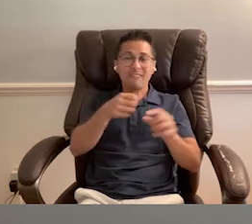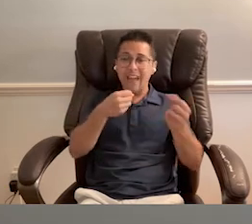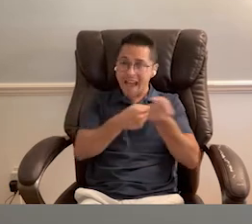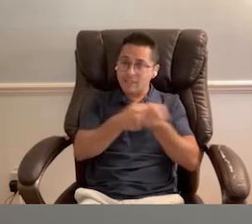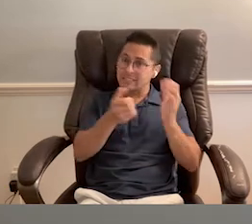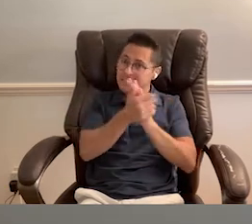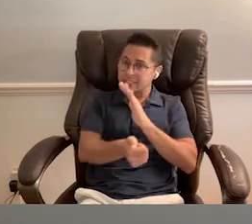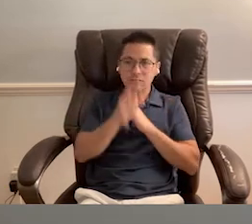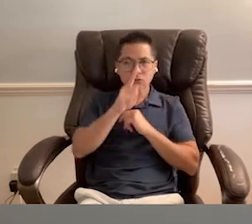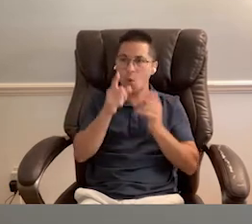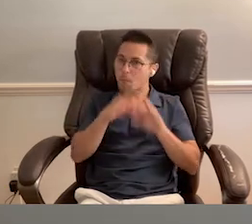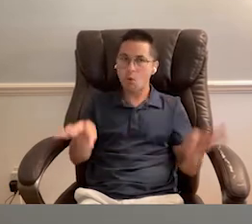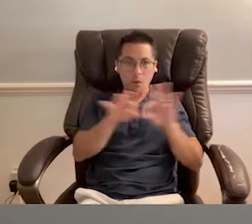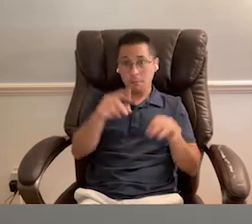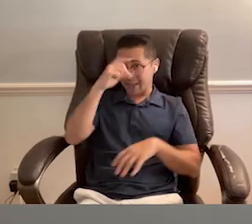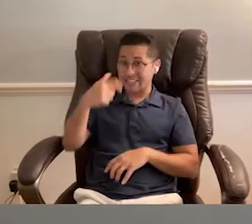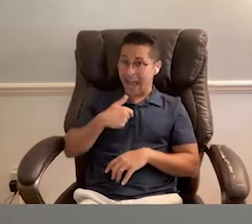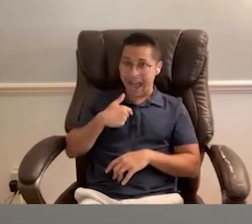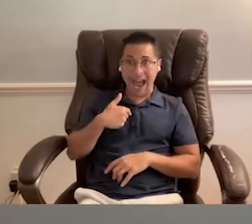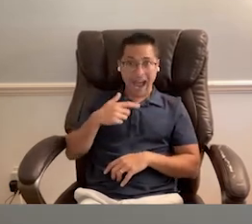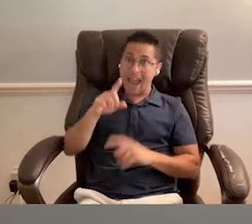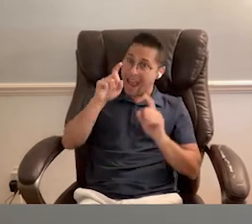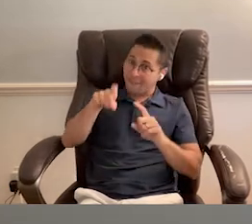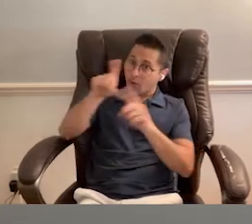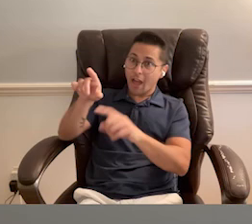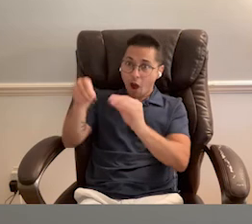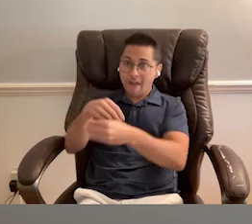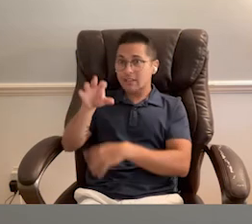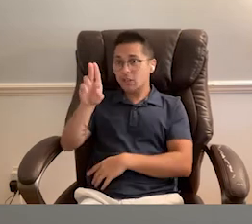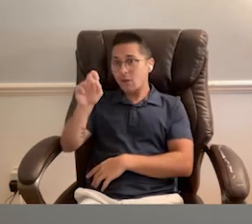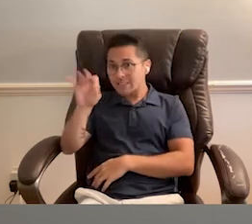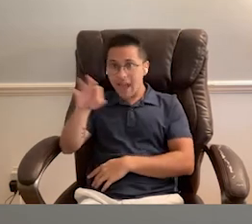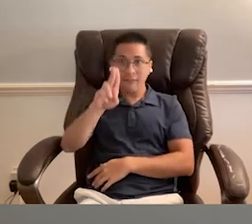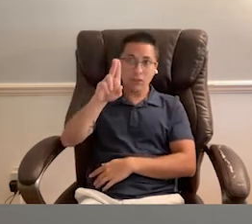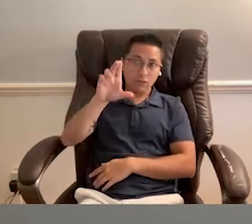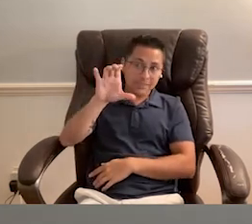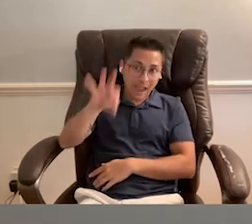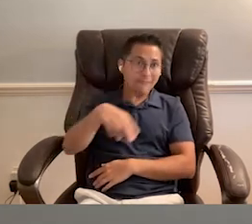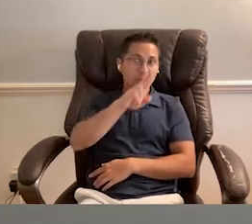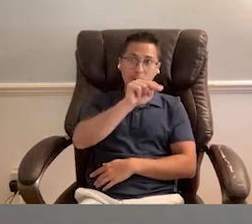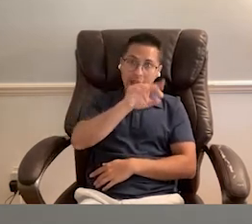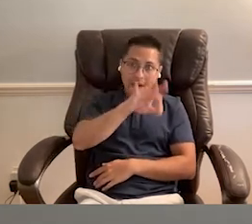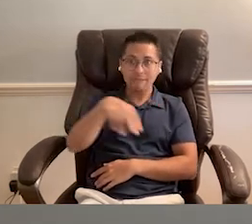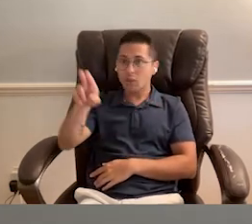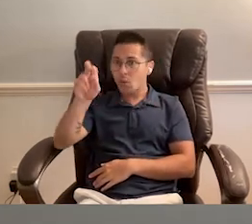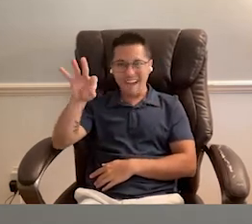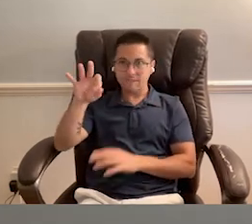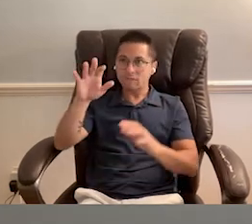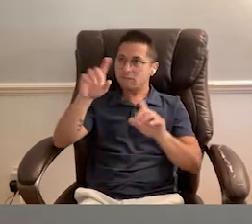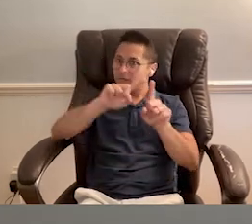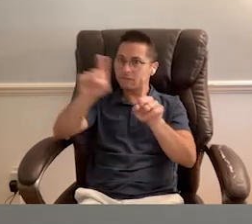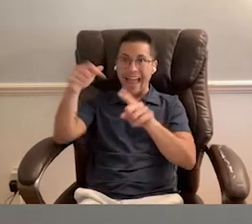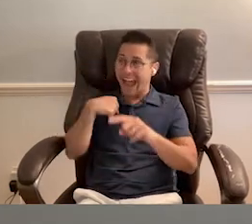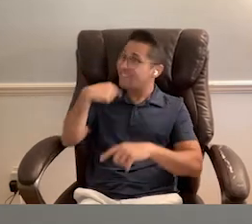so important, because I, Freddie, have to go to that office at USF or at UCF, at UNF, or at UF, all the different colleges,